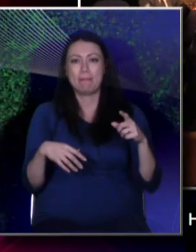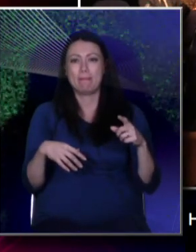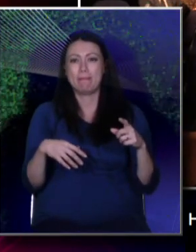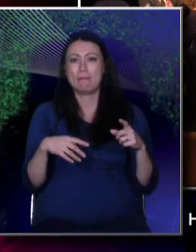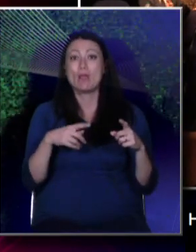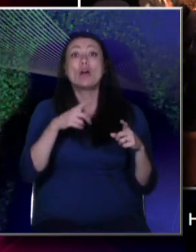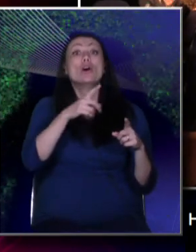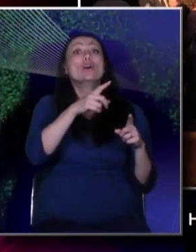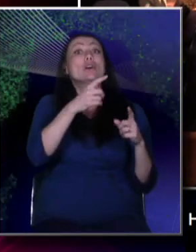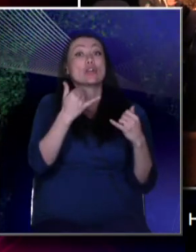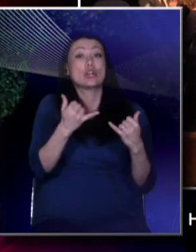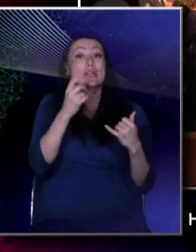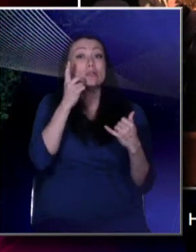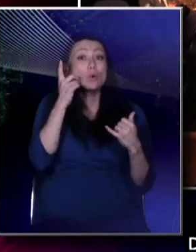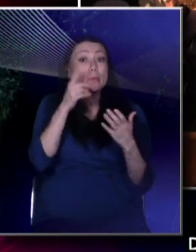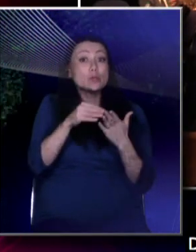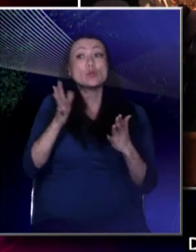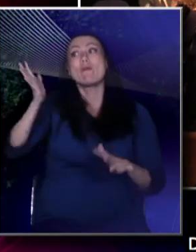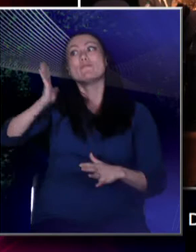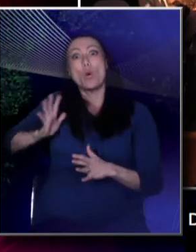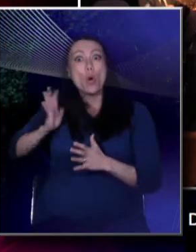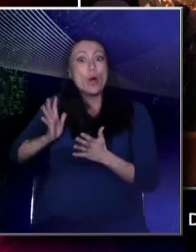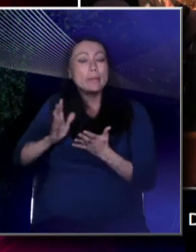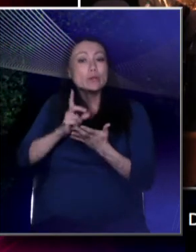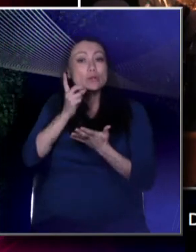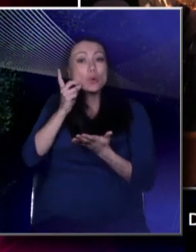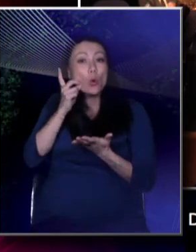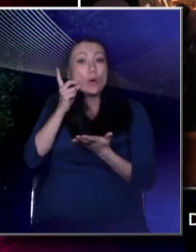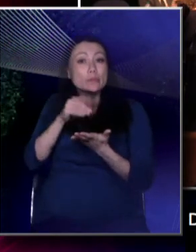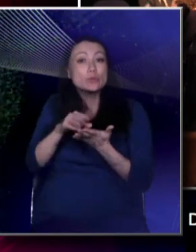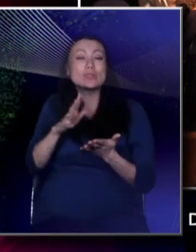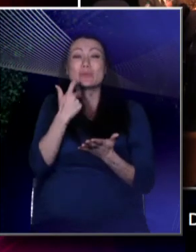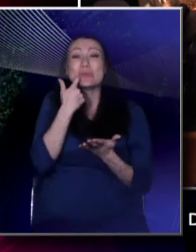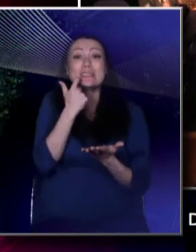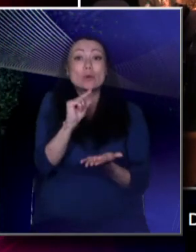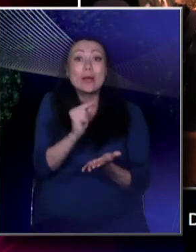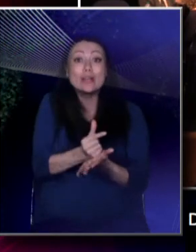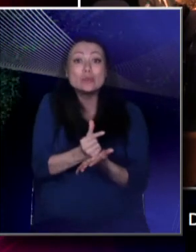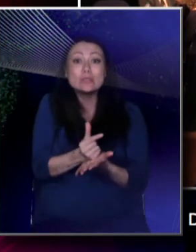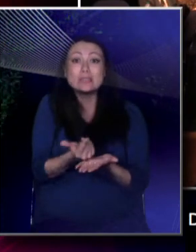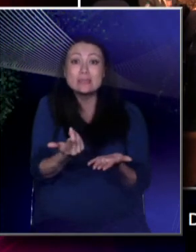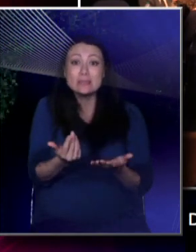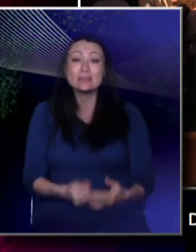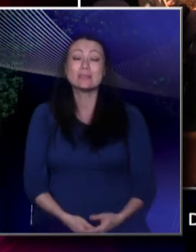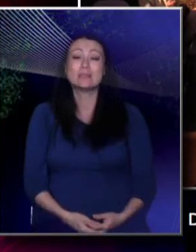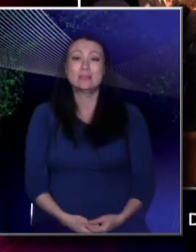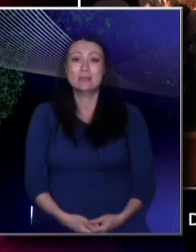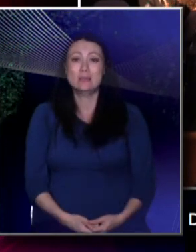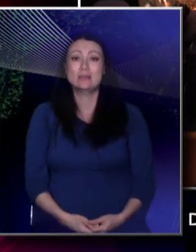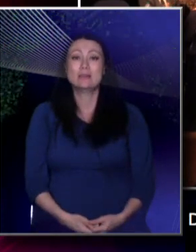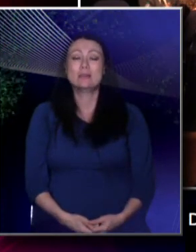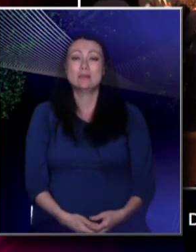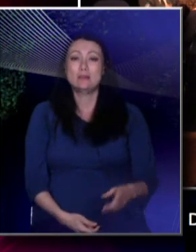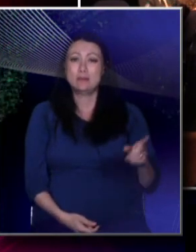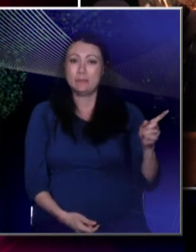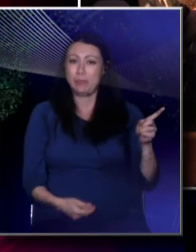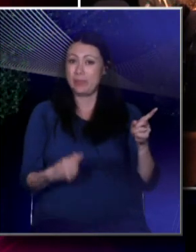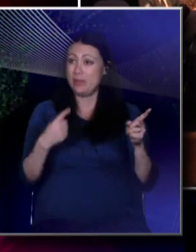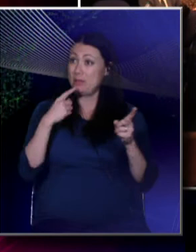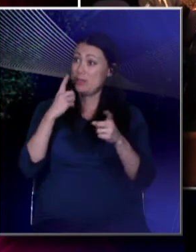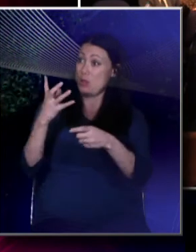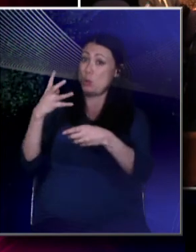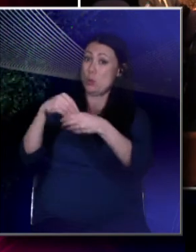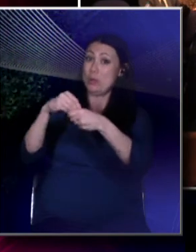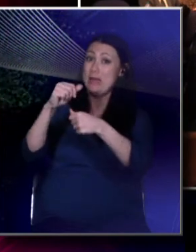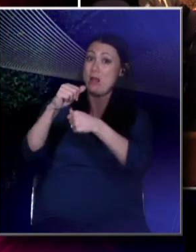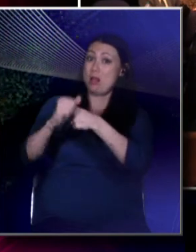former dorm students. Right. Recent graduates. This is including alumni as